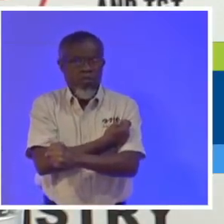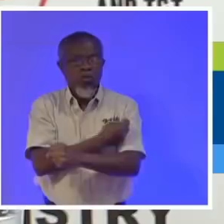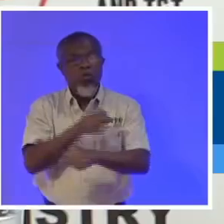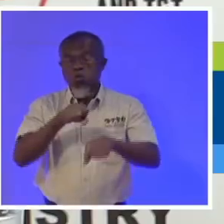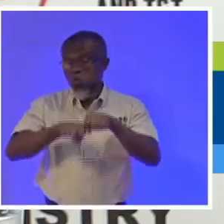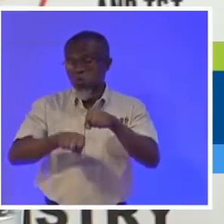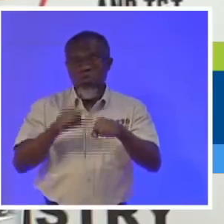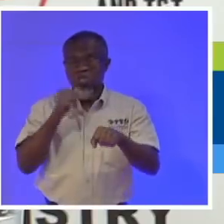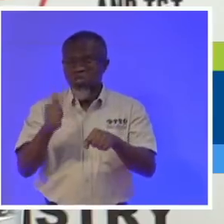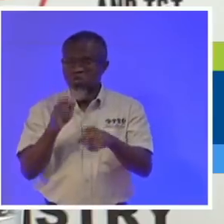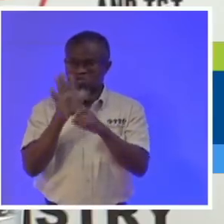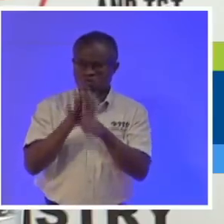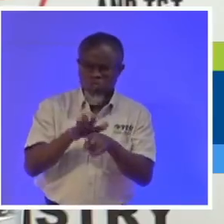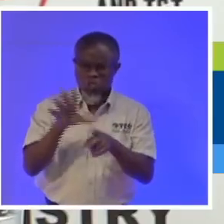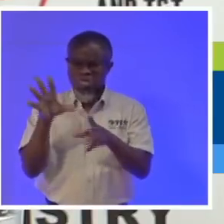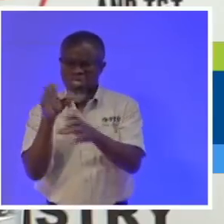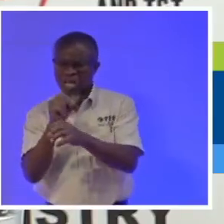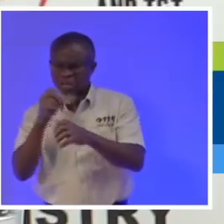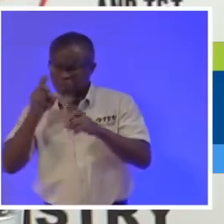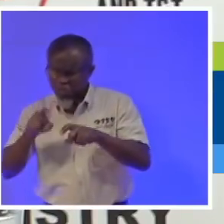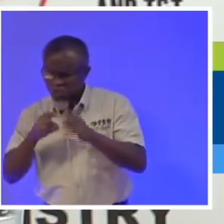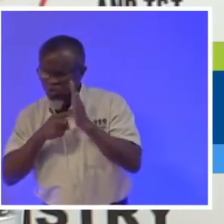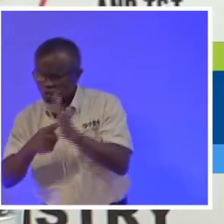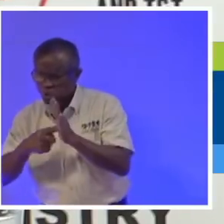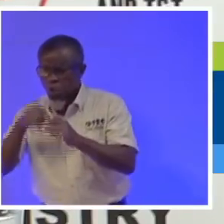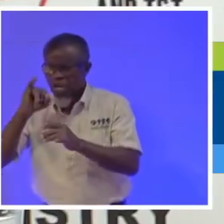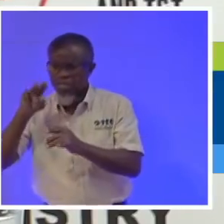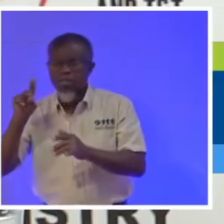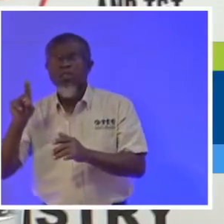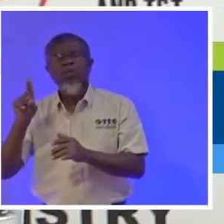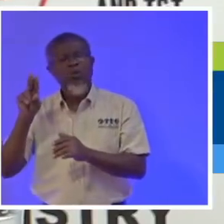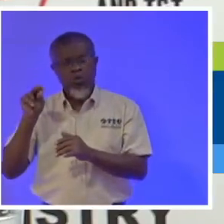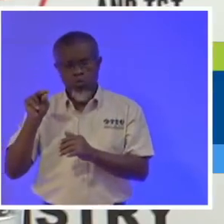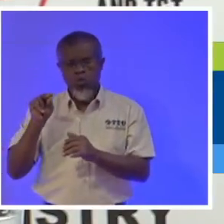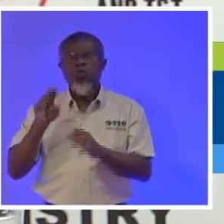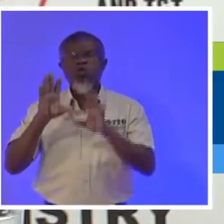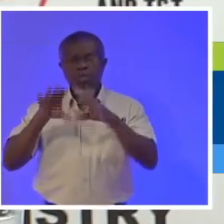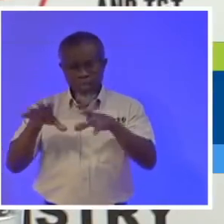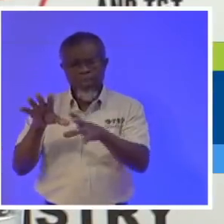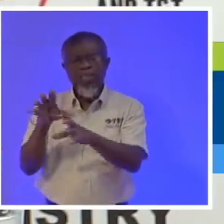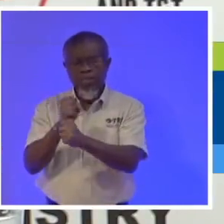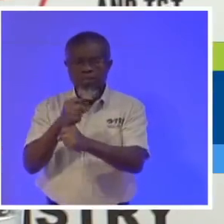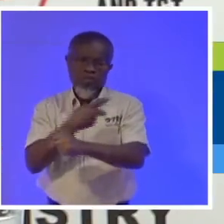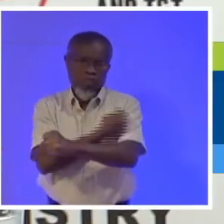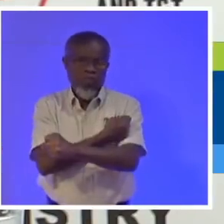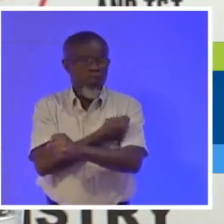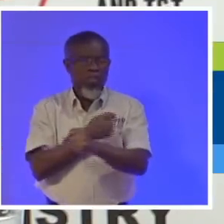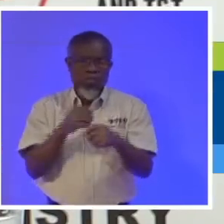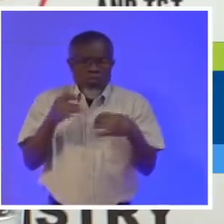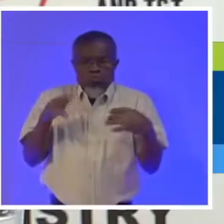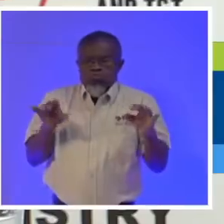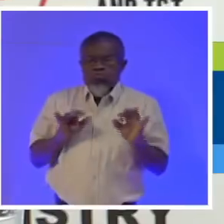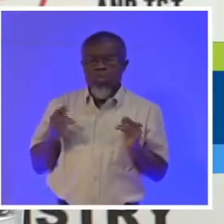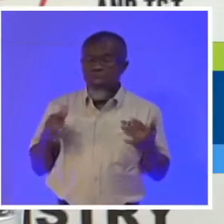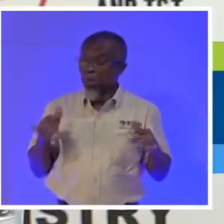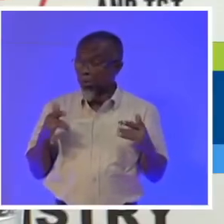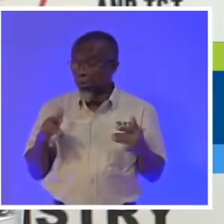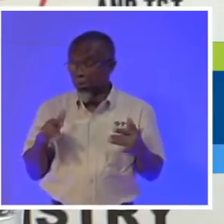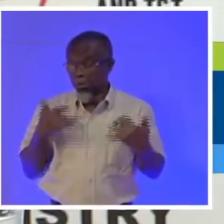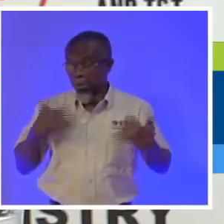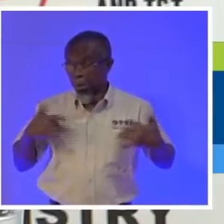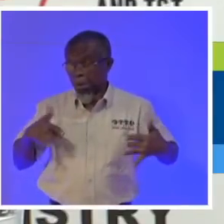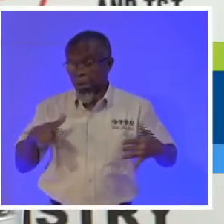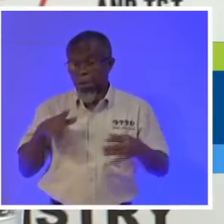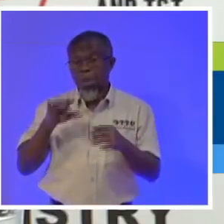So you can be vaccinated without an ID, as we have been doing, okay? But those numbers are fairly small. Thank